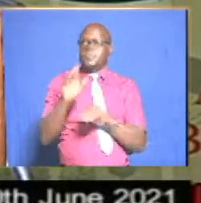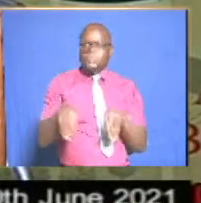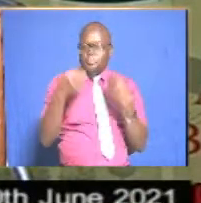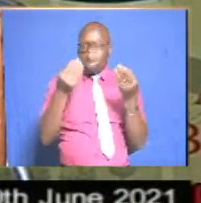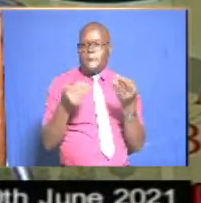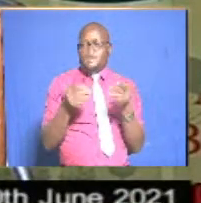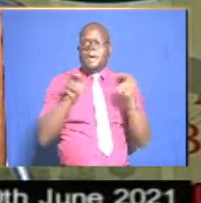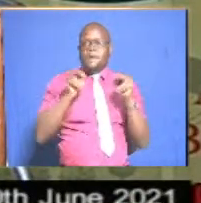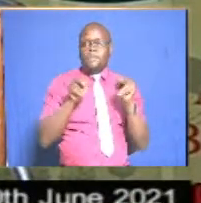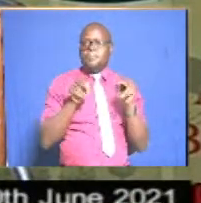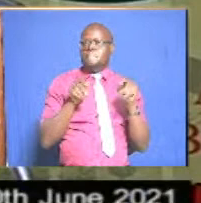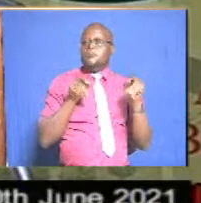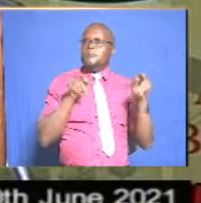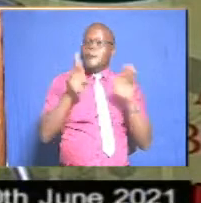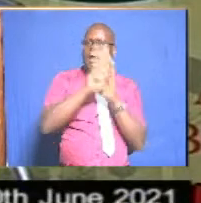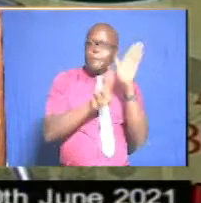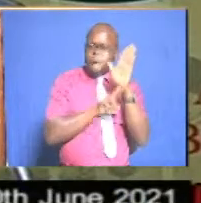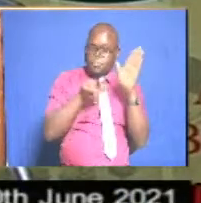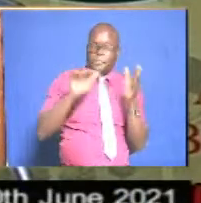these funds.